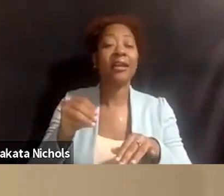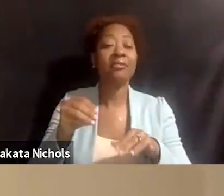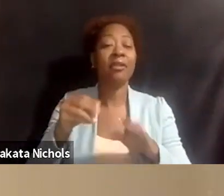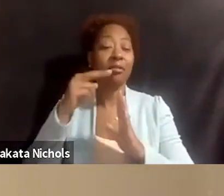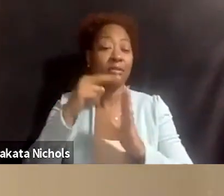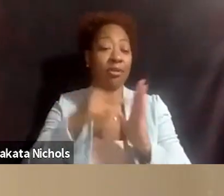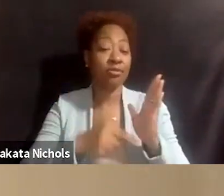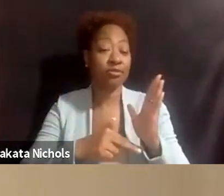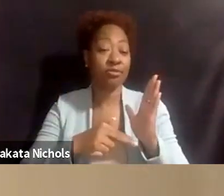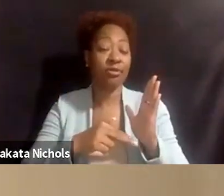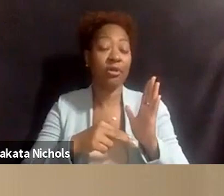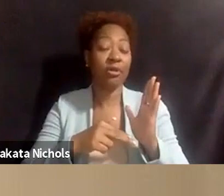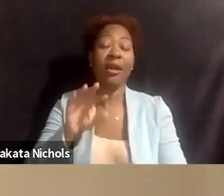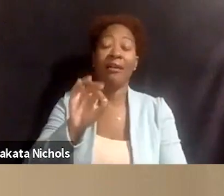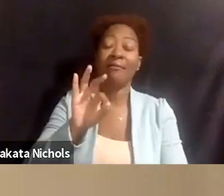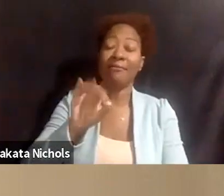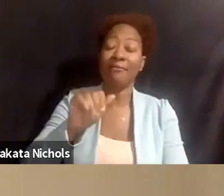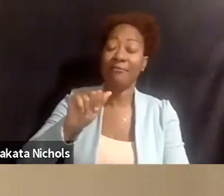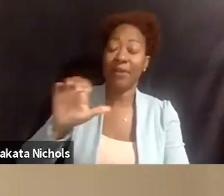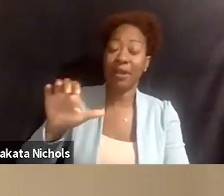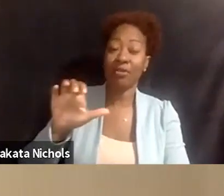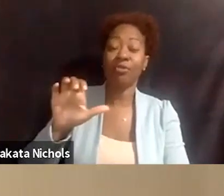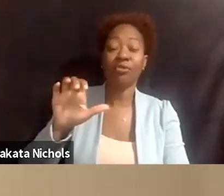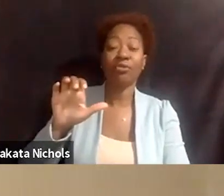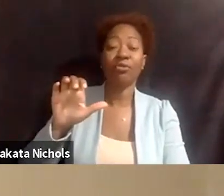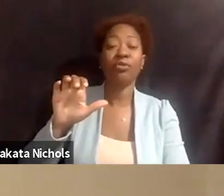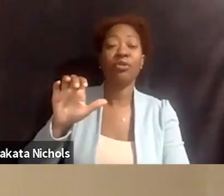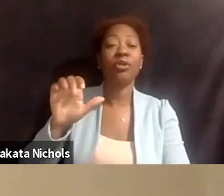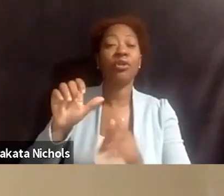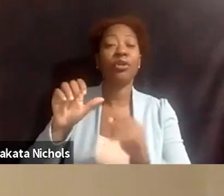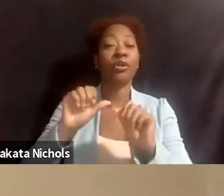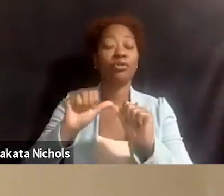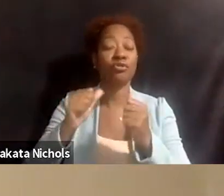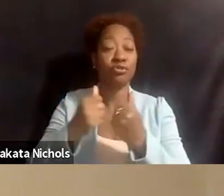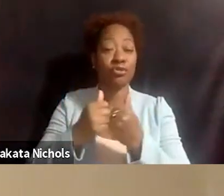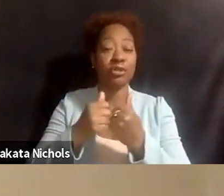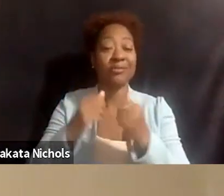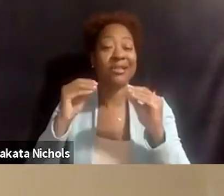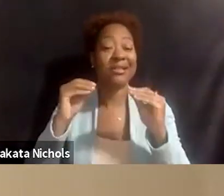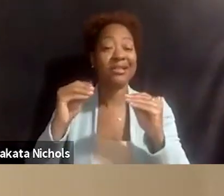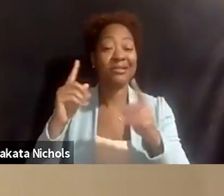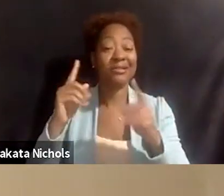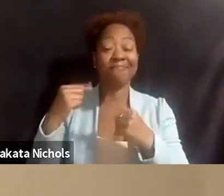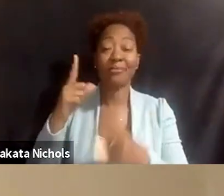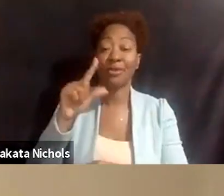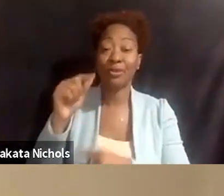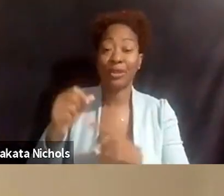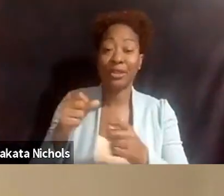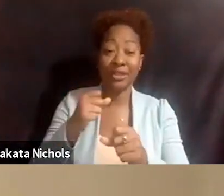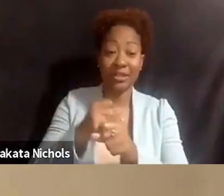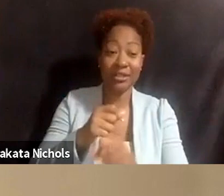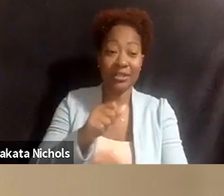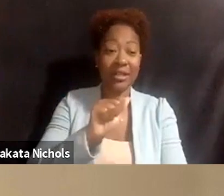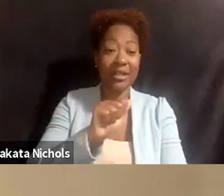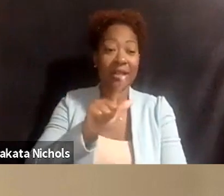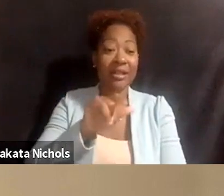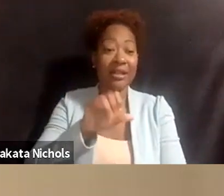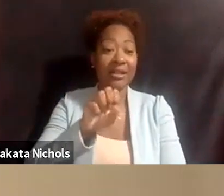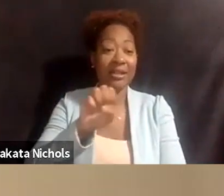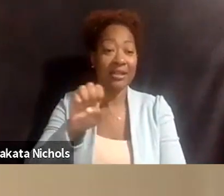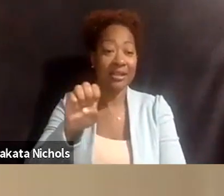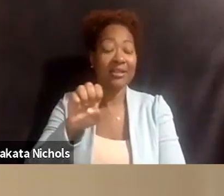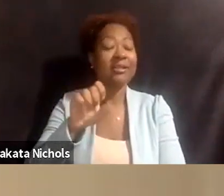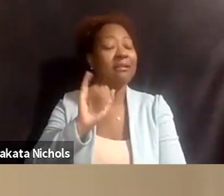associate in American culture and has been teaching at Michigan for more than 20 years. So Elise, if you're ready, I'm happy to turn things over to you to get us